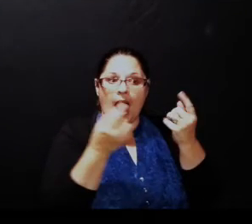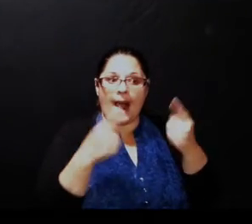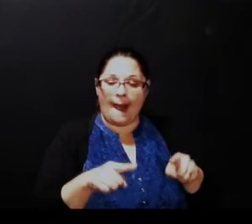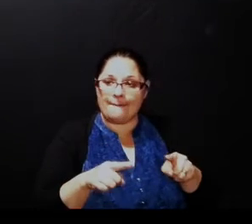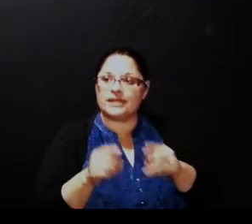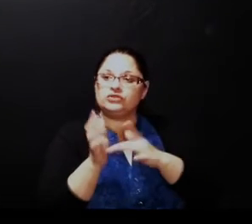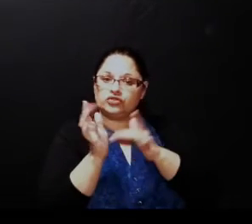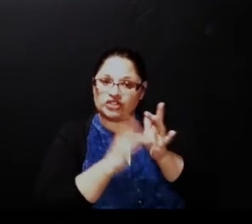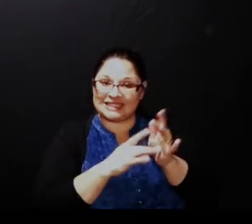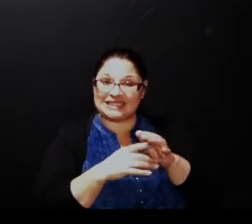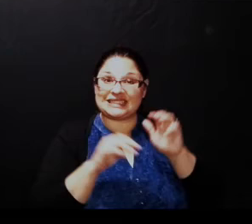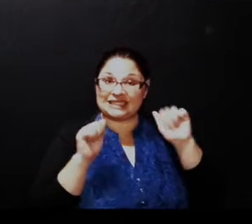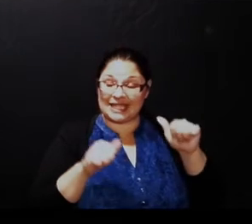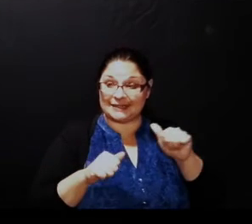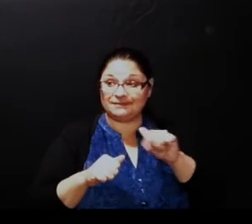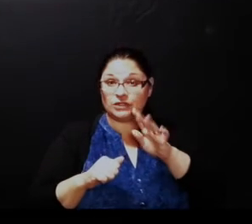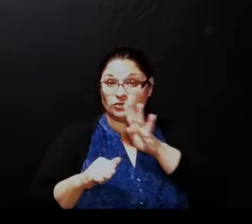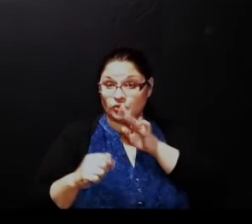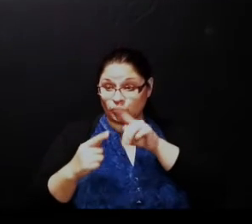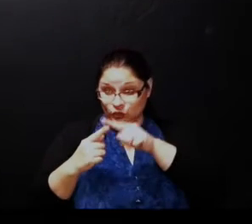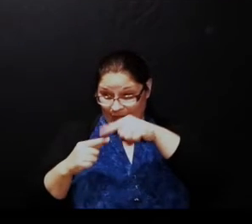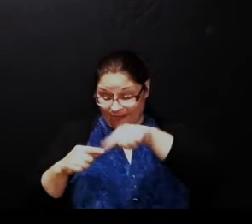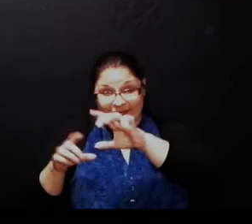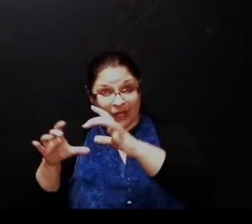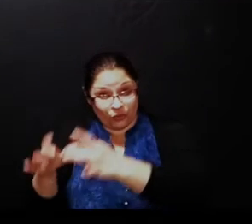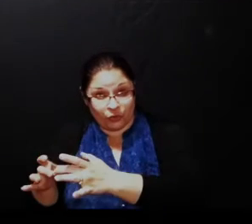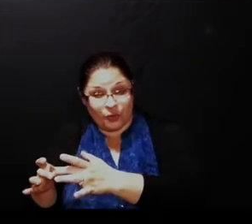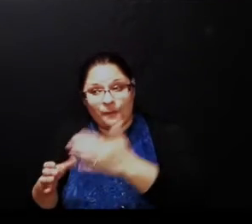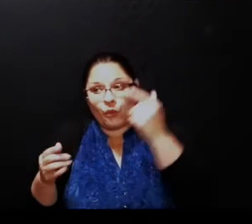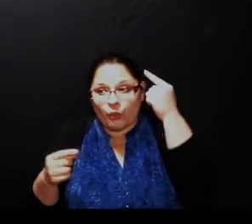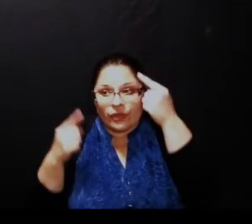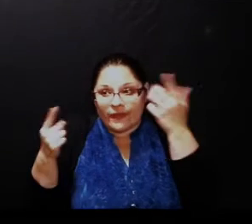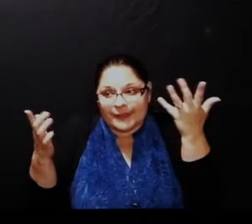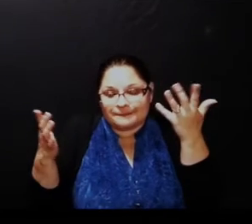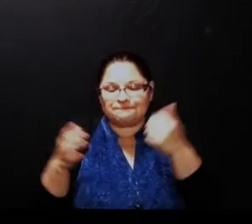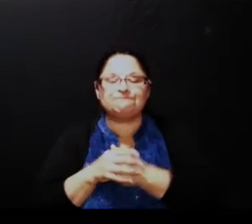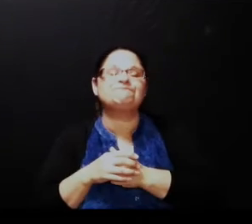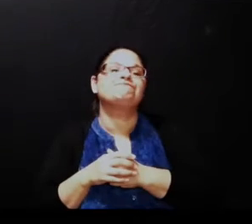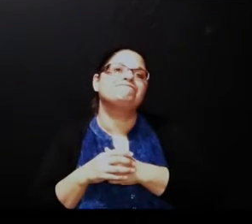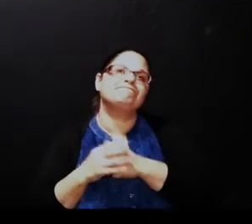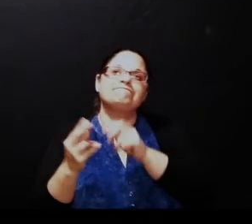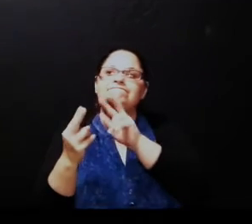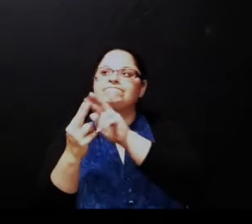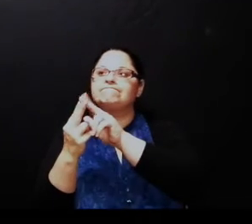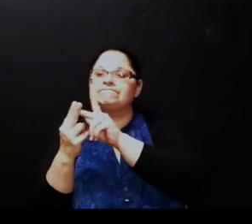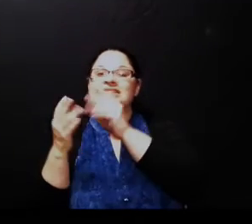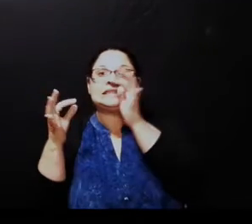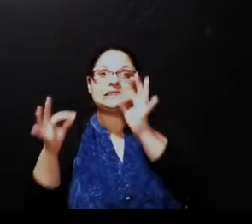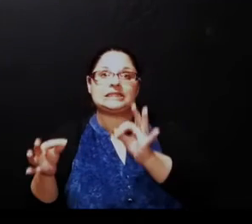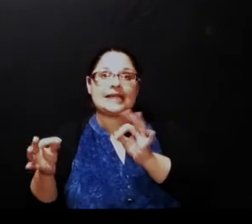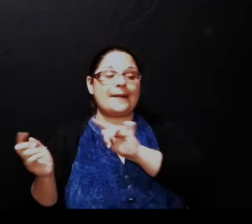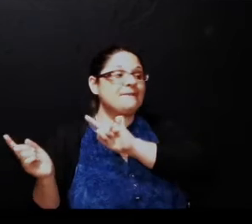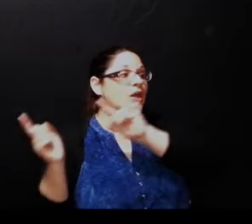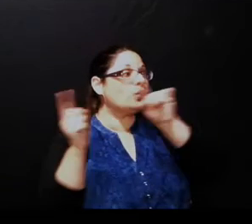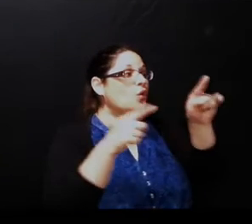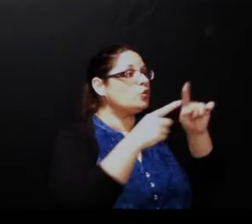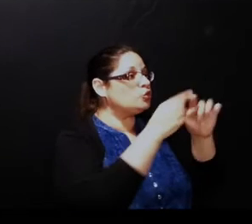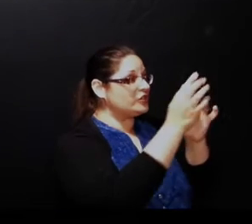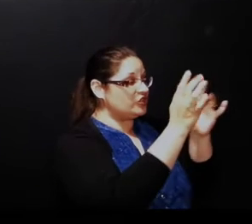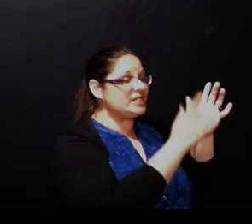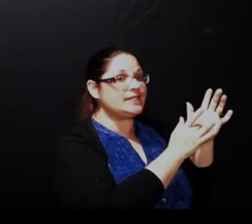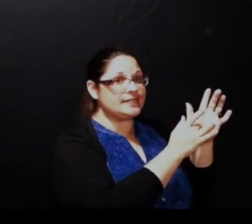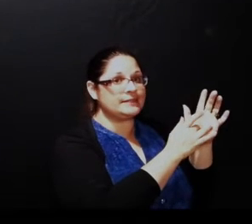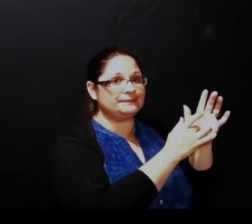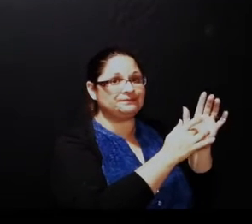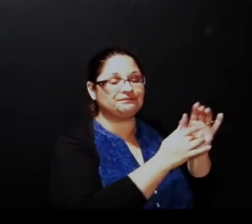they take their request to Jesus about this group of Gentile Greek men who want to meet with him. Look at verse 23, John 12,